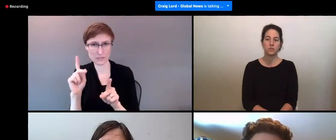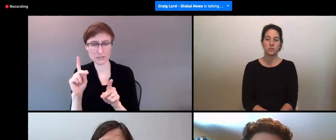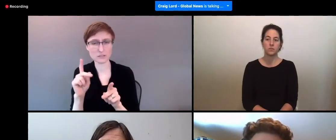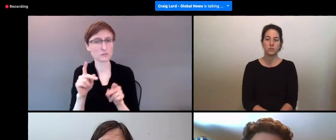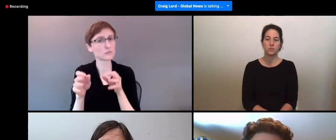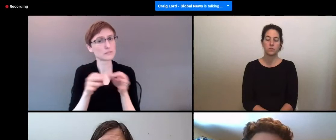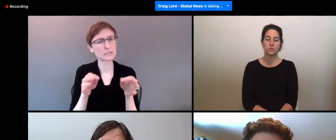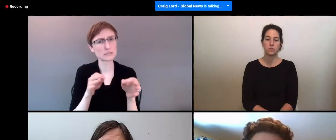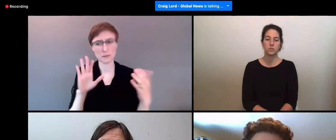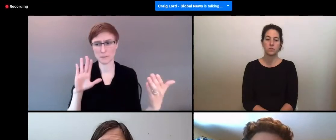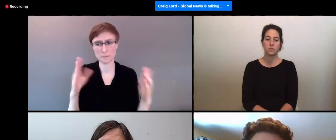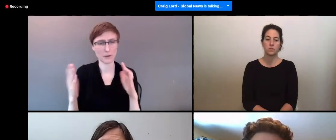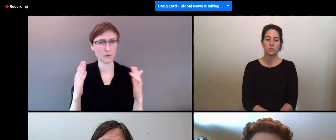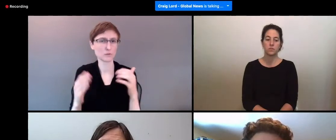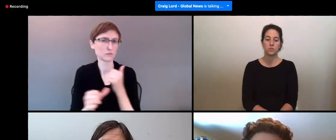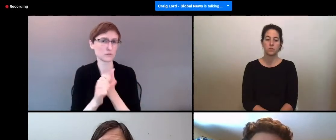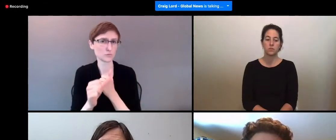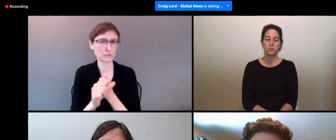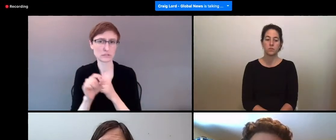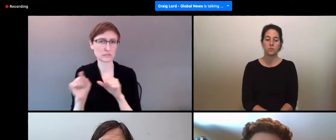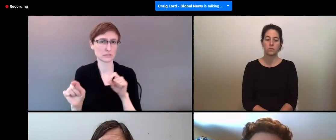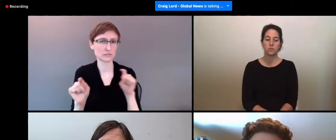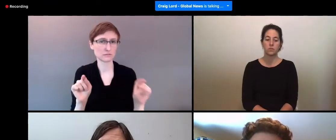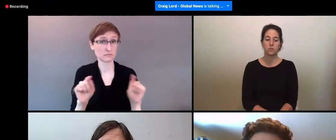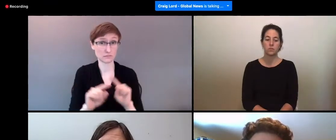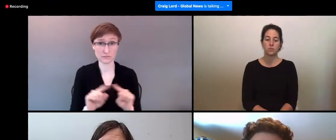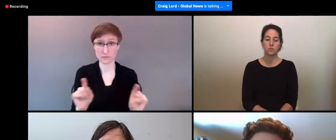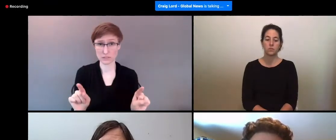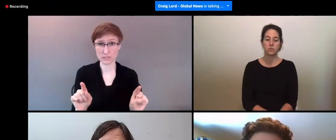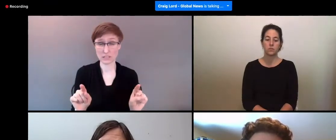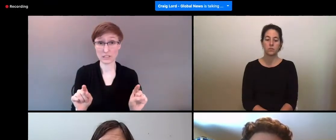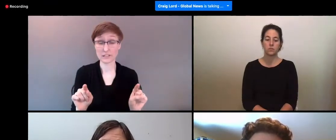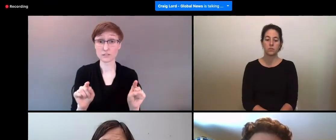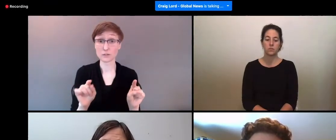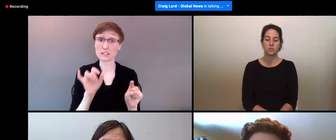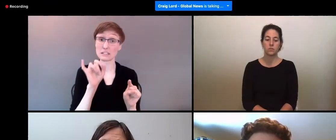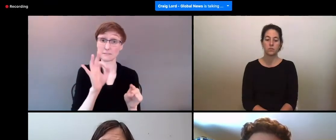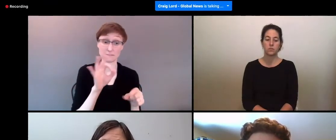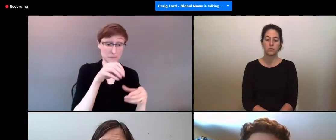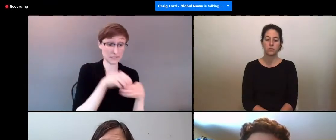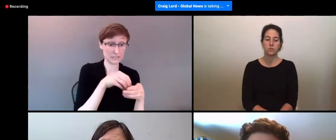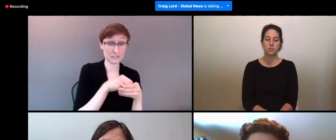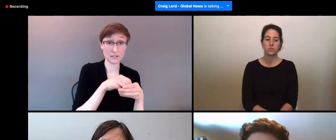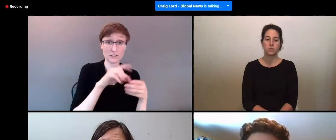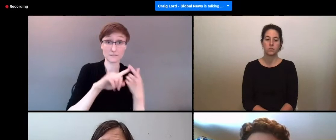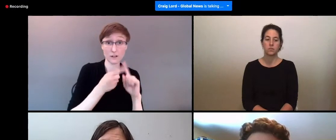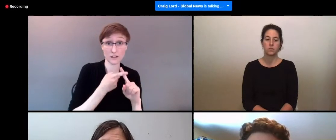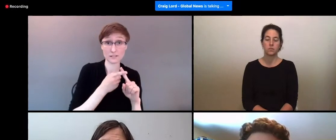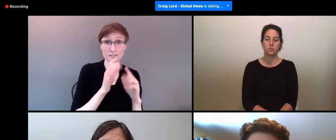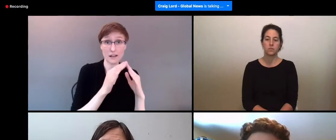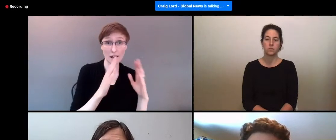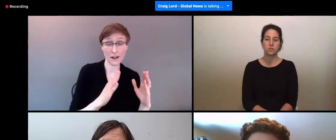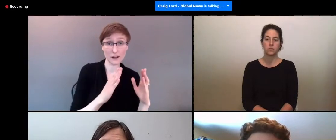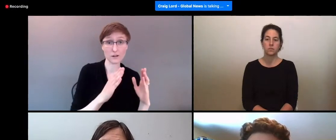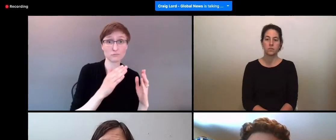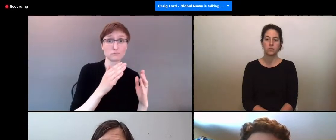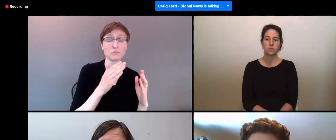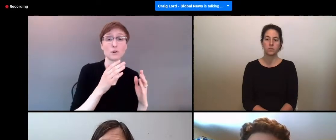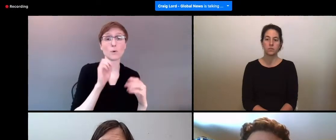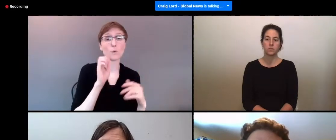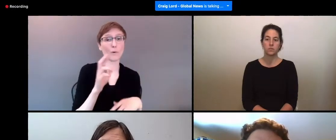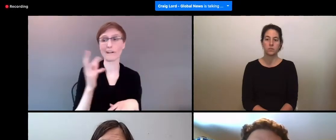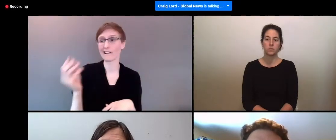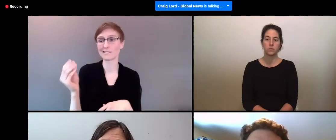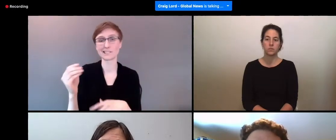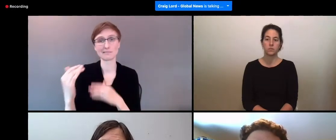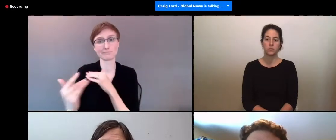risk differences there? How big of a difference is it if I'm hanging out inside a friend's house or if we're meeting on the beach where it might be windy